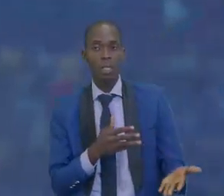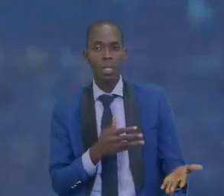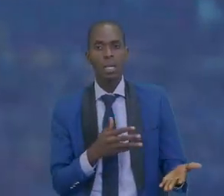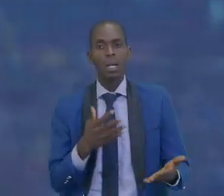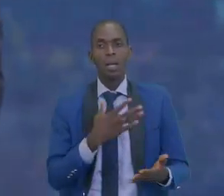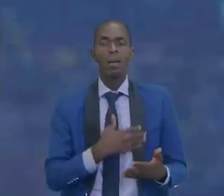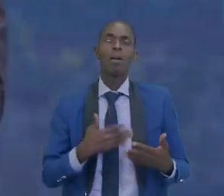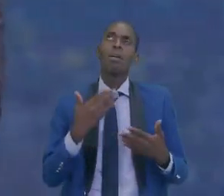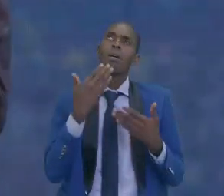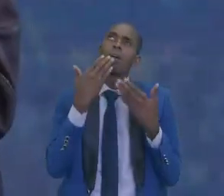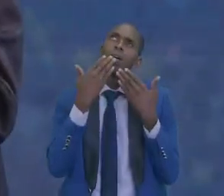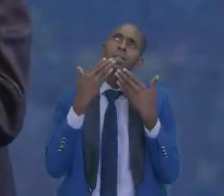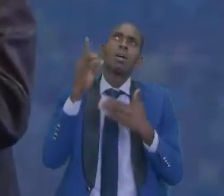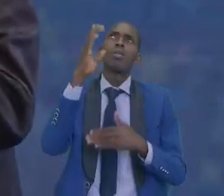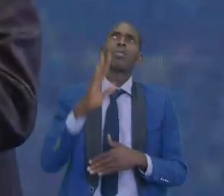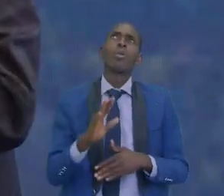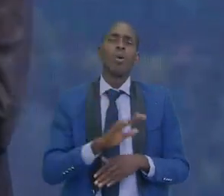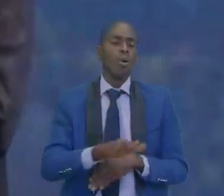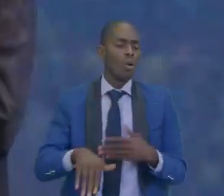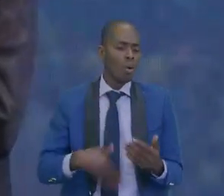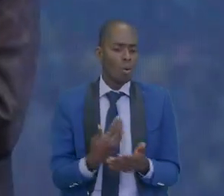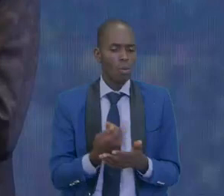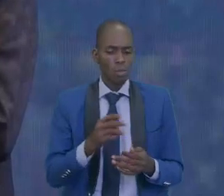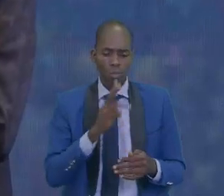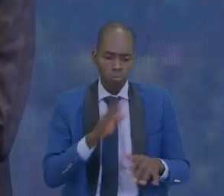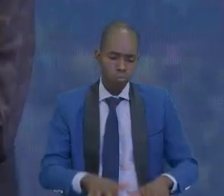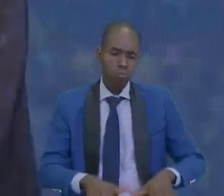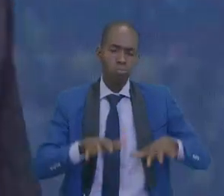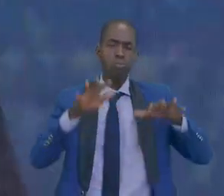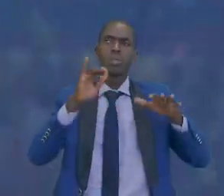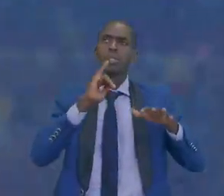thank God, all the flood of water is gone.